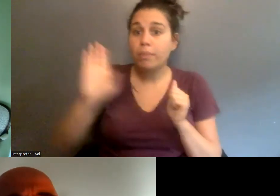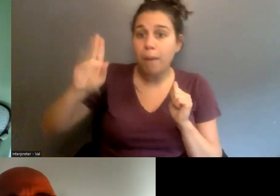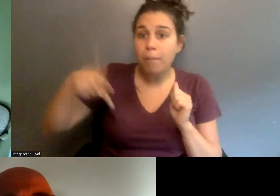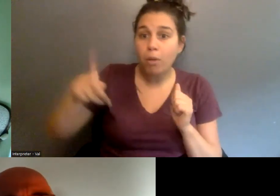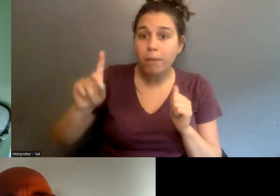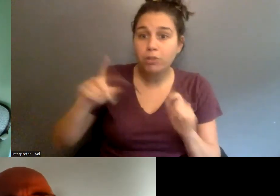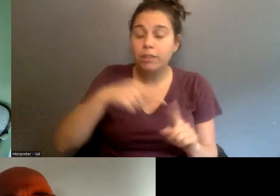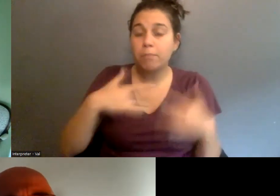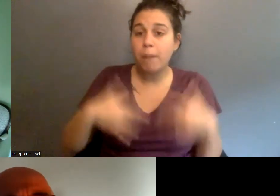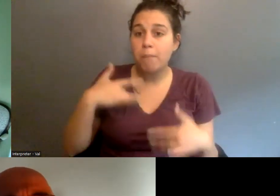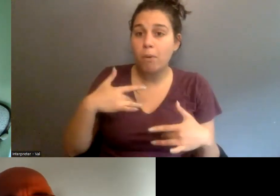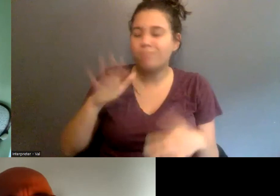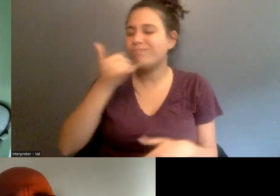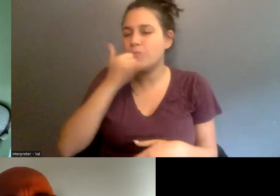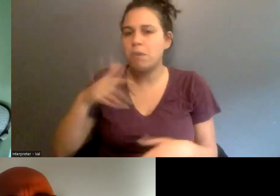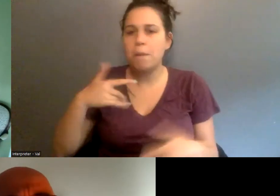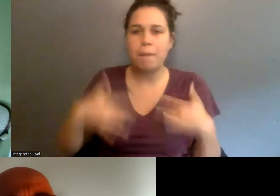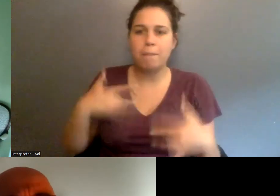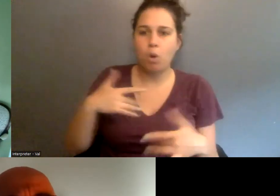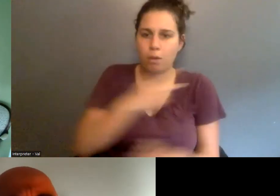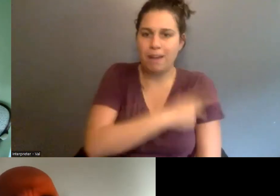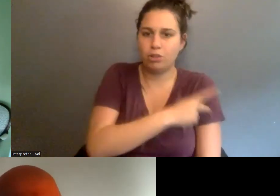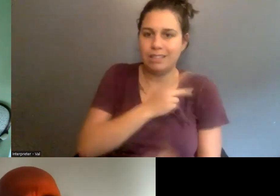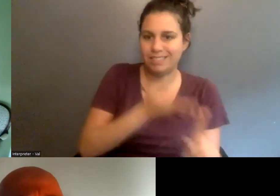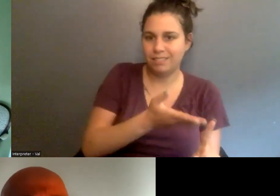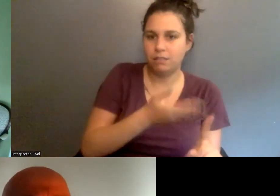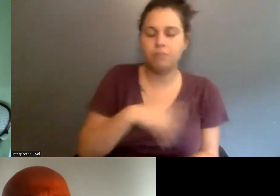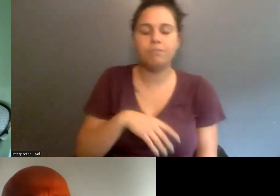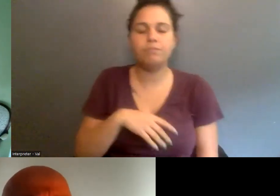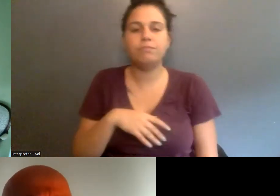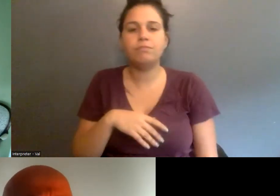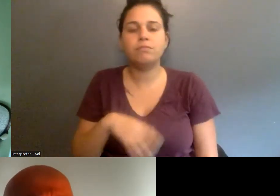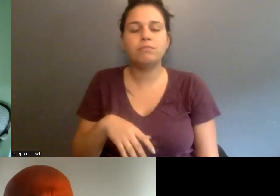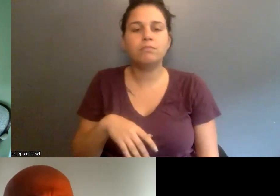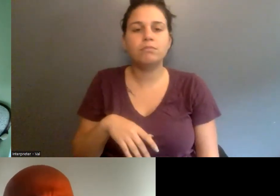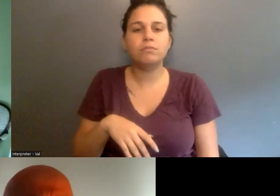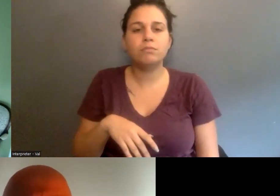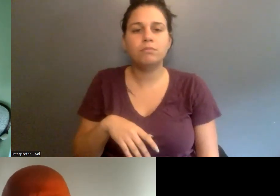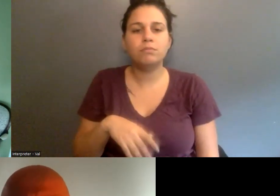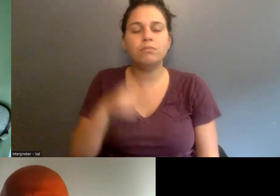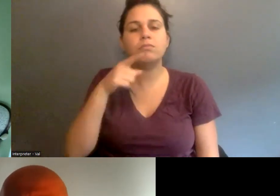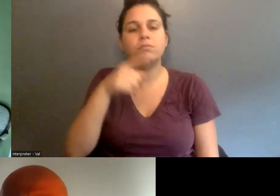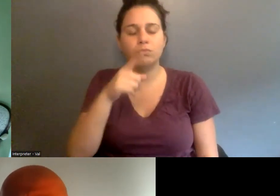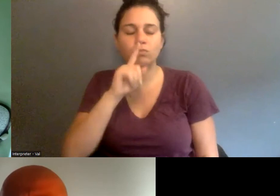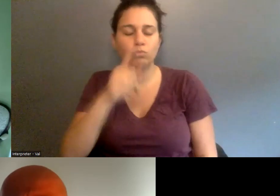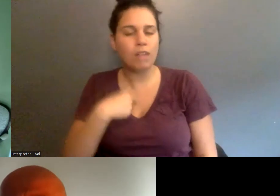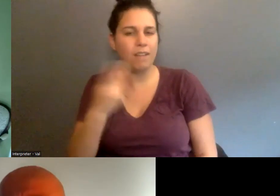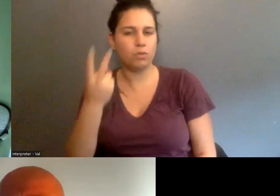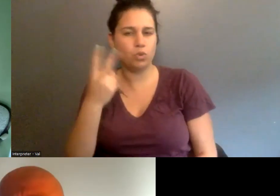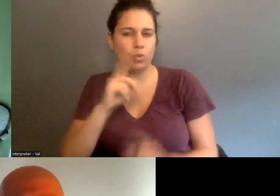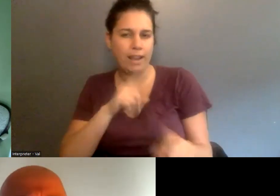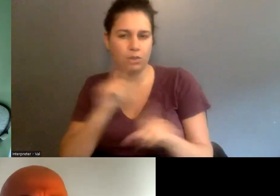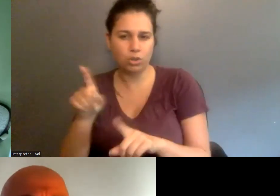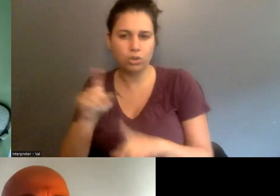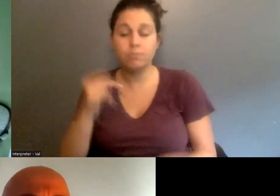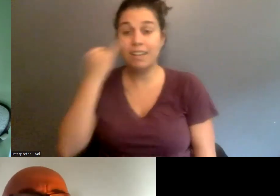I think there's two answers to that. One is that if the questionnaire does